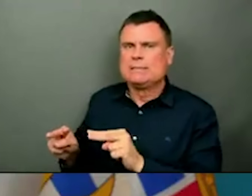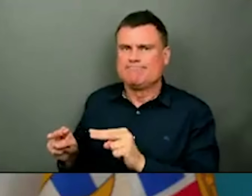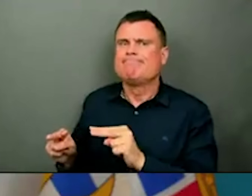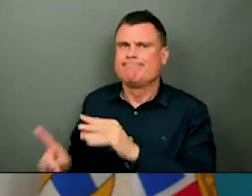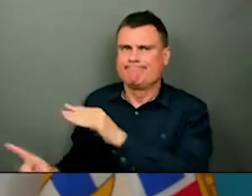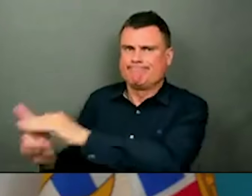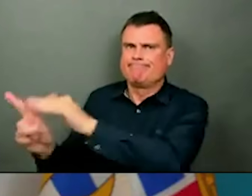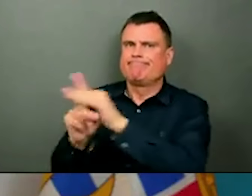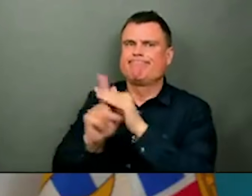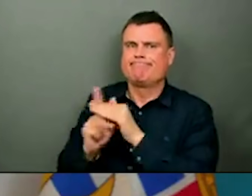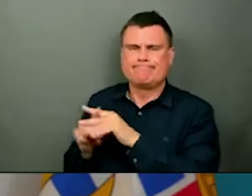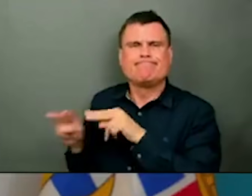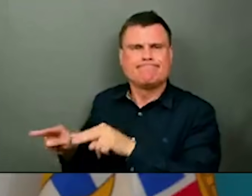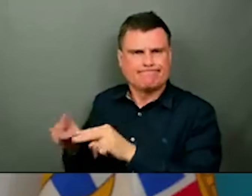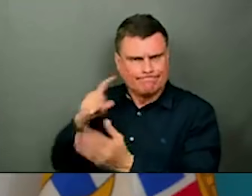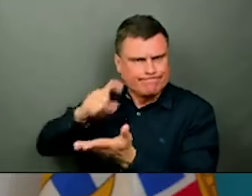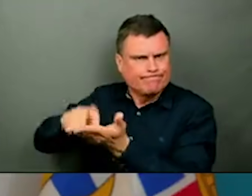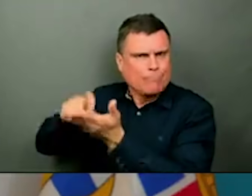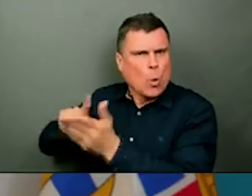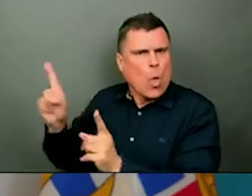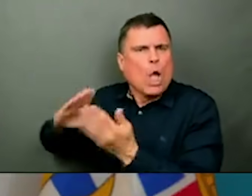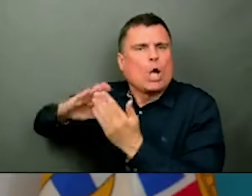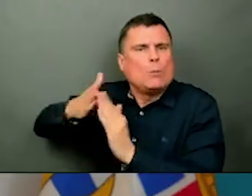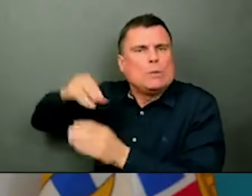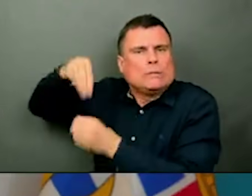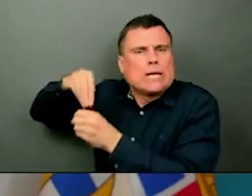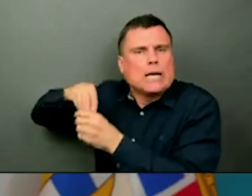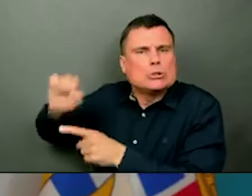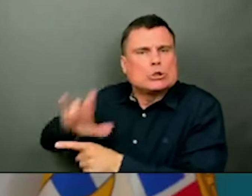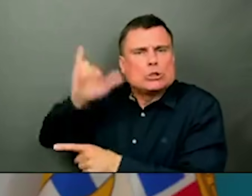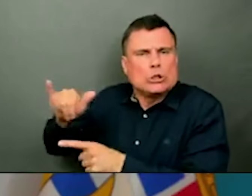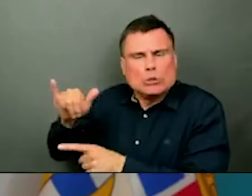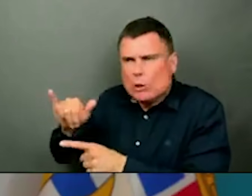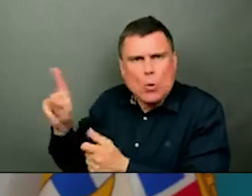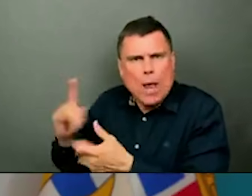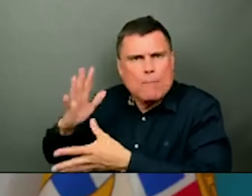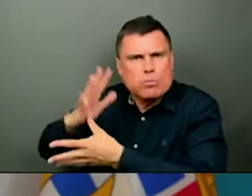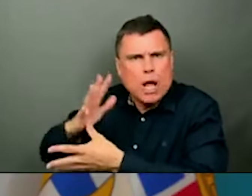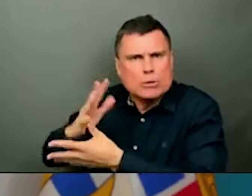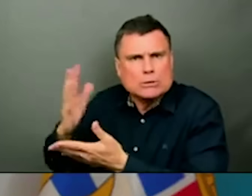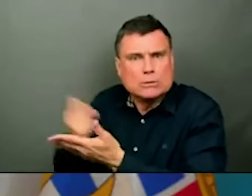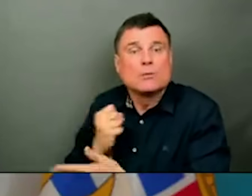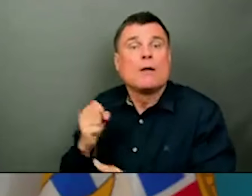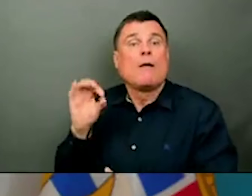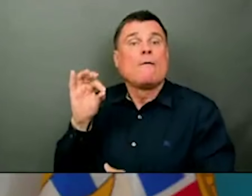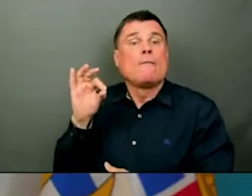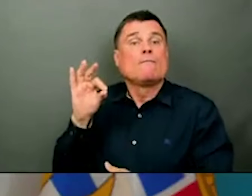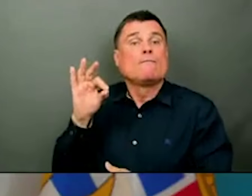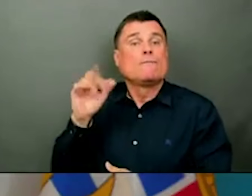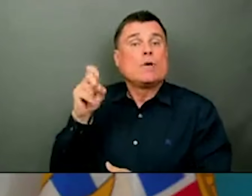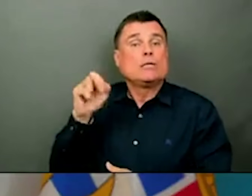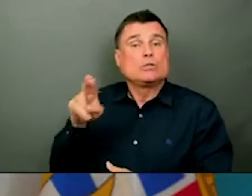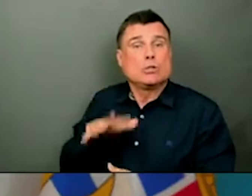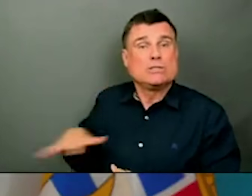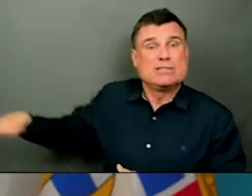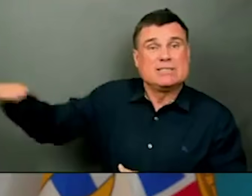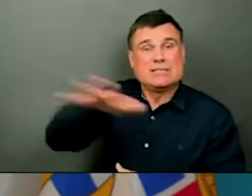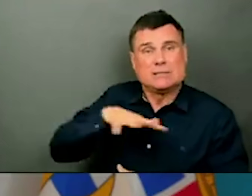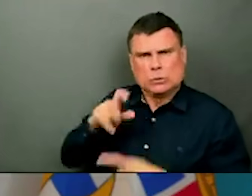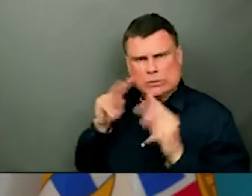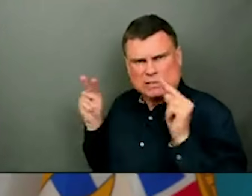we've identified those, and I know Fraser Health has been looking at where we need to target people to be immunized